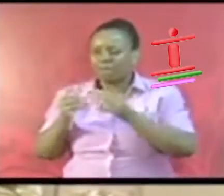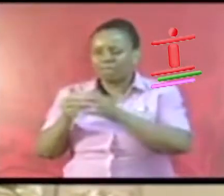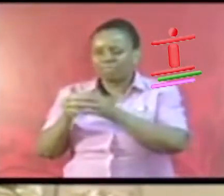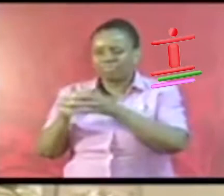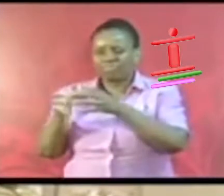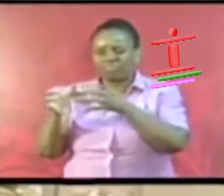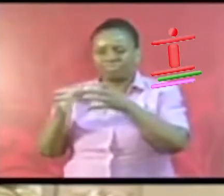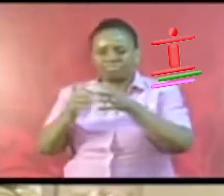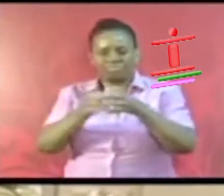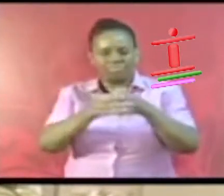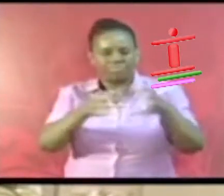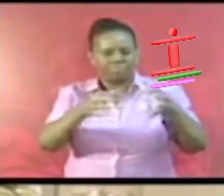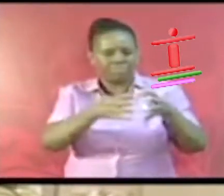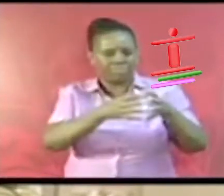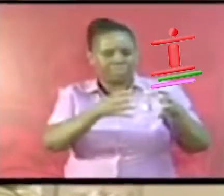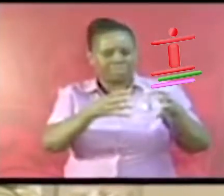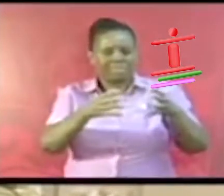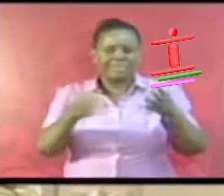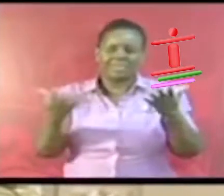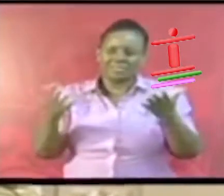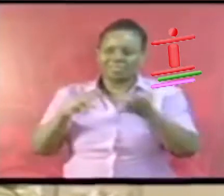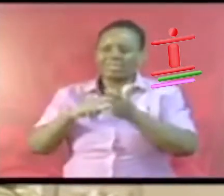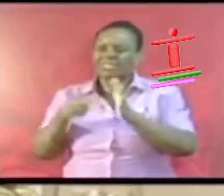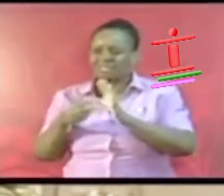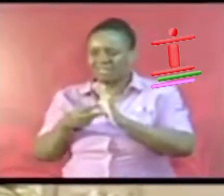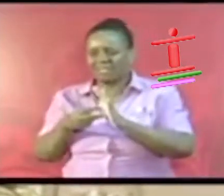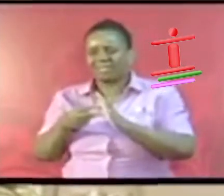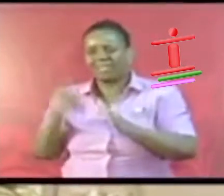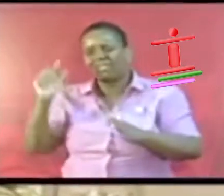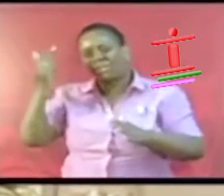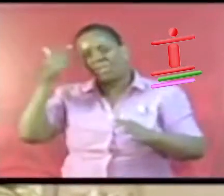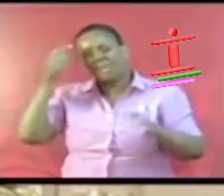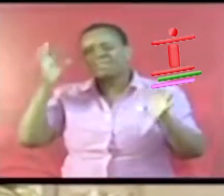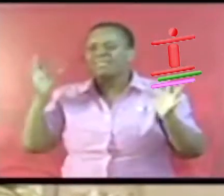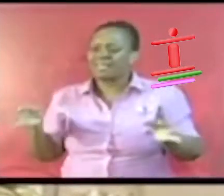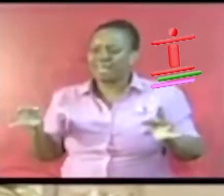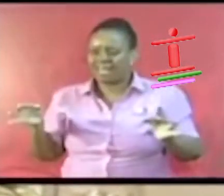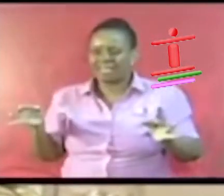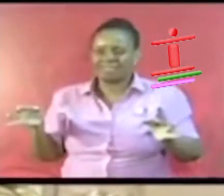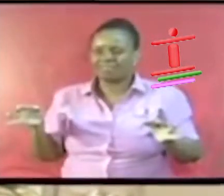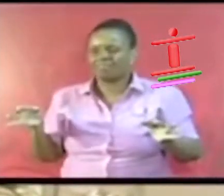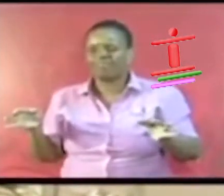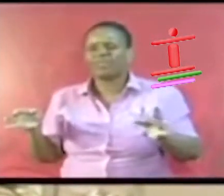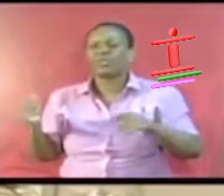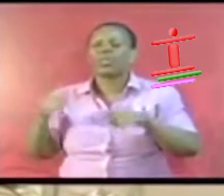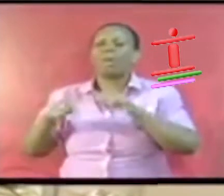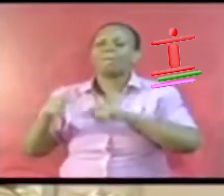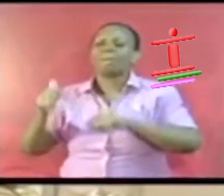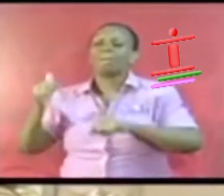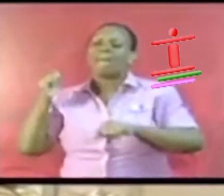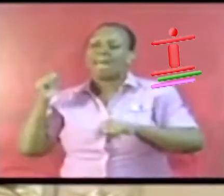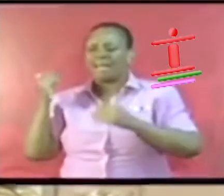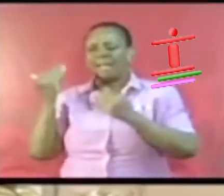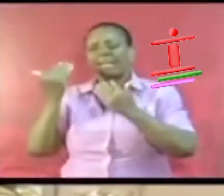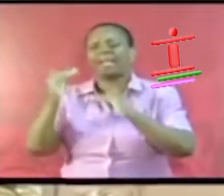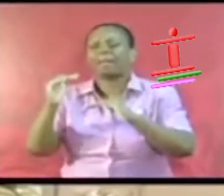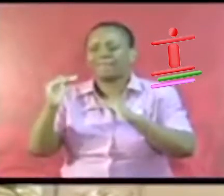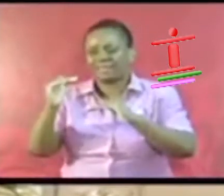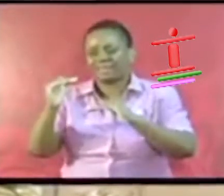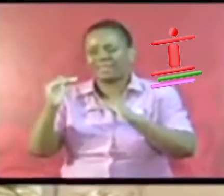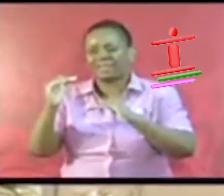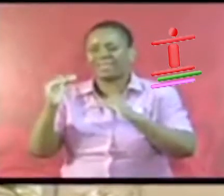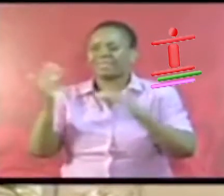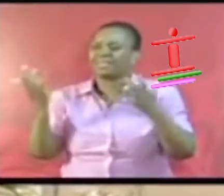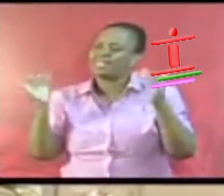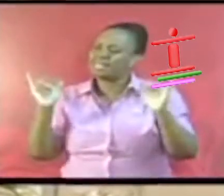to the rollback of some of the eased restrictions. Despite this, many persons have not modified or changed their behavior. In